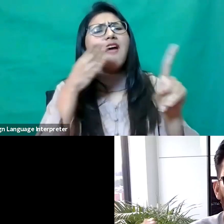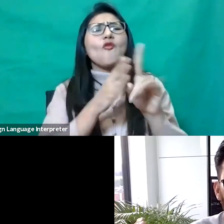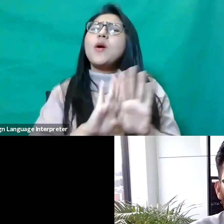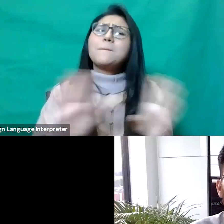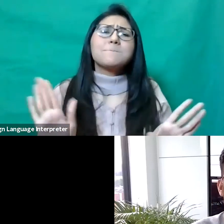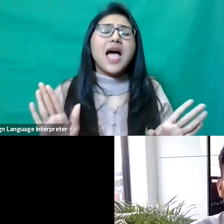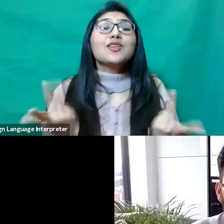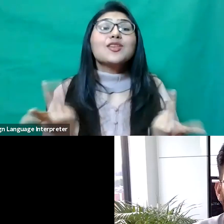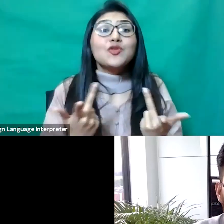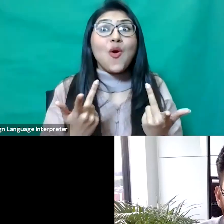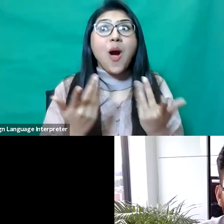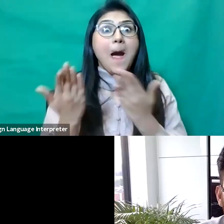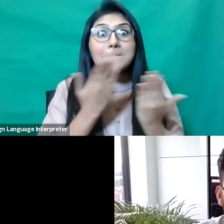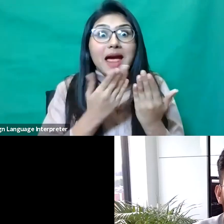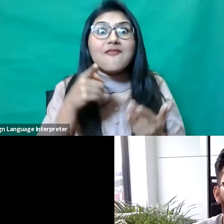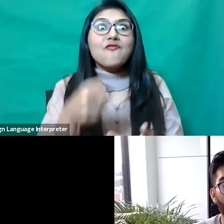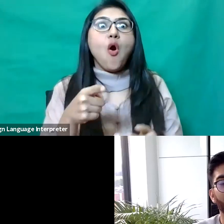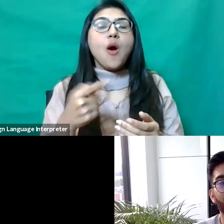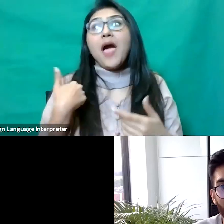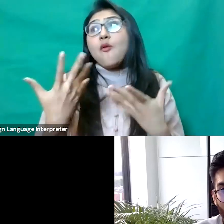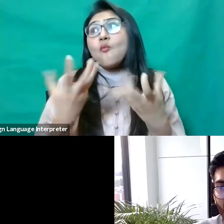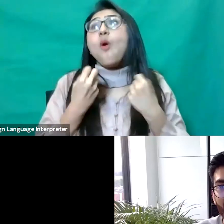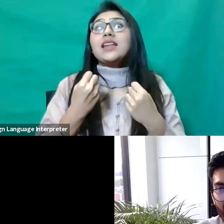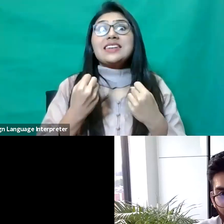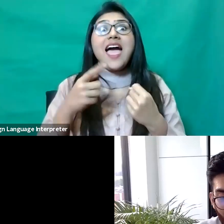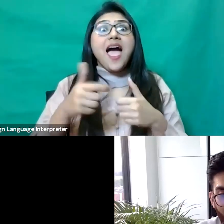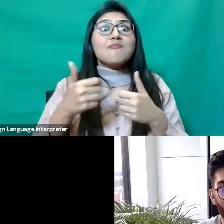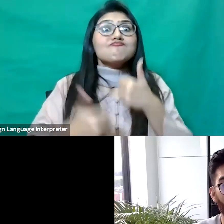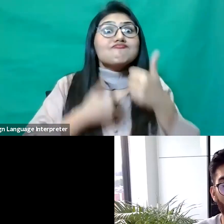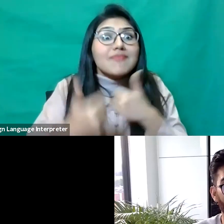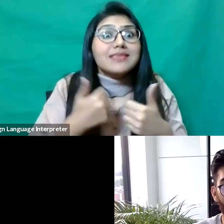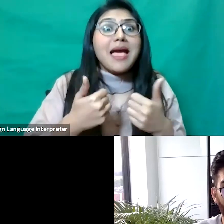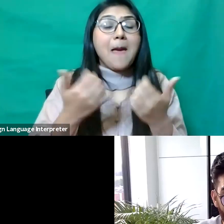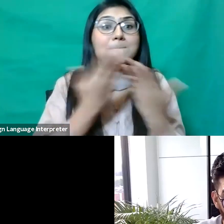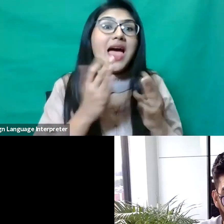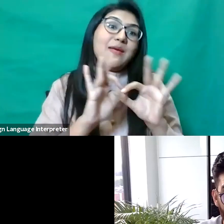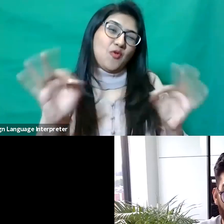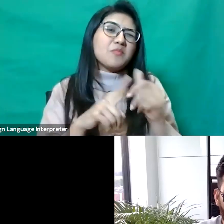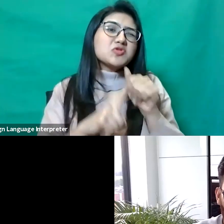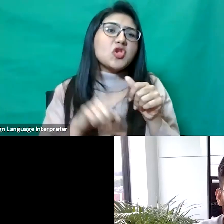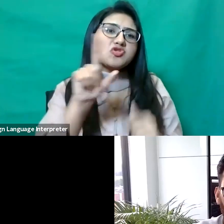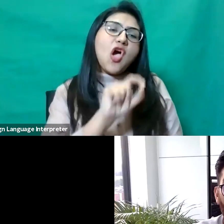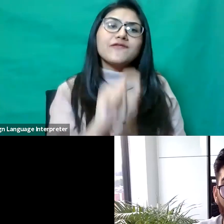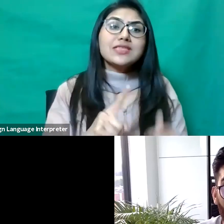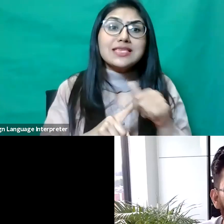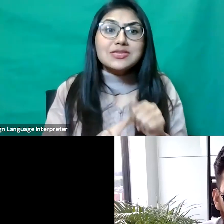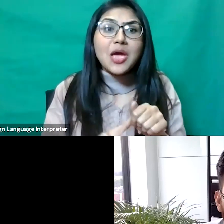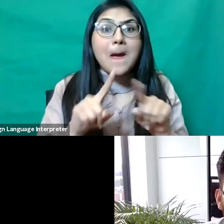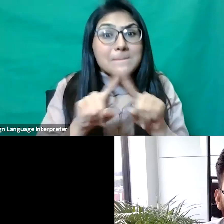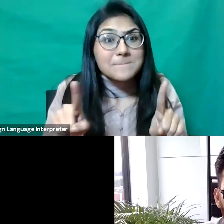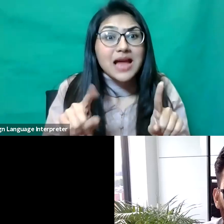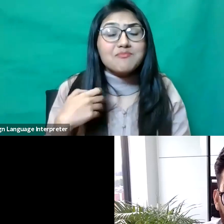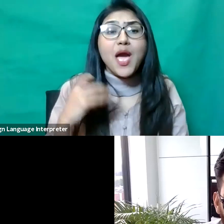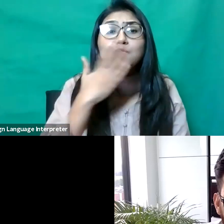that's the main thing. You want to pass my exams. But my teachers, they think I will not able to